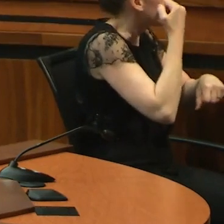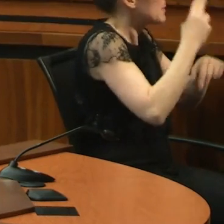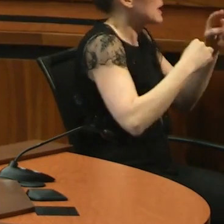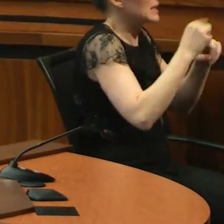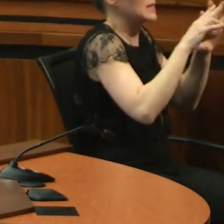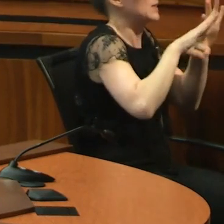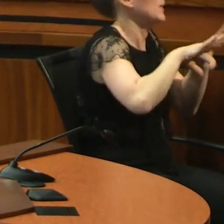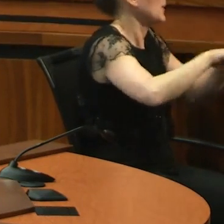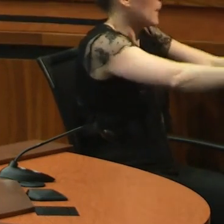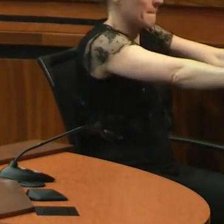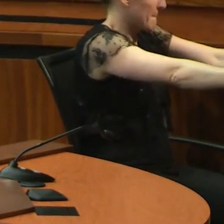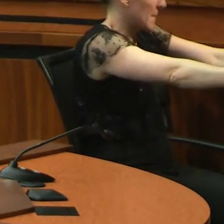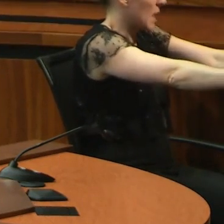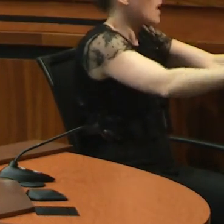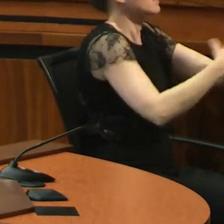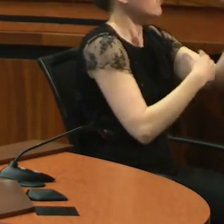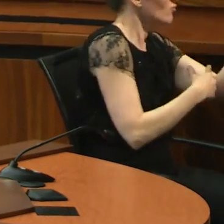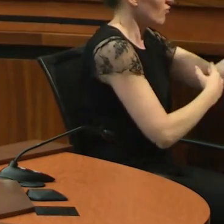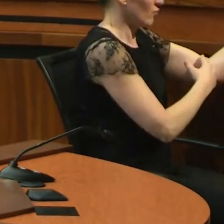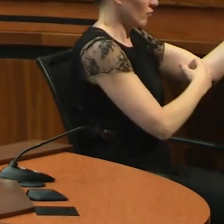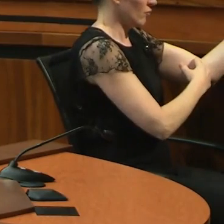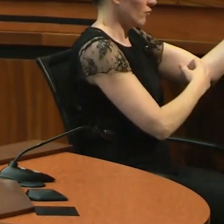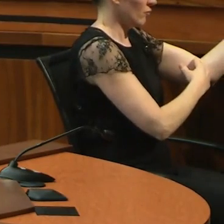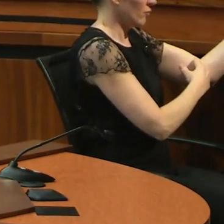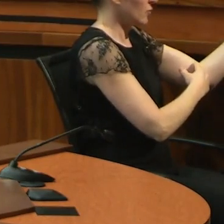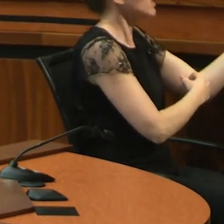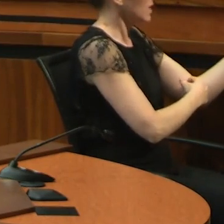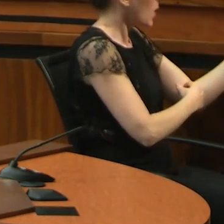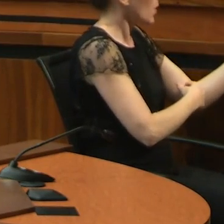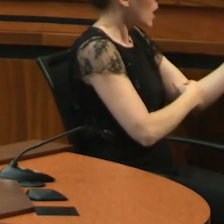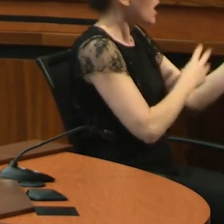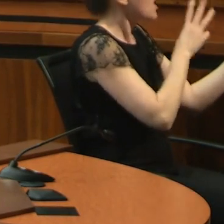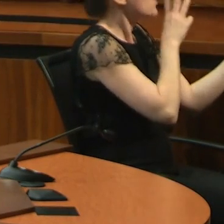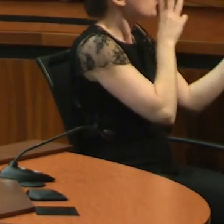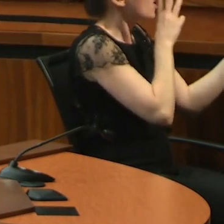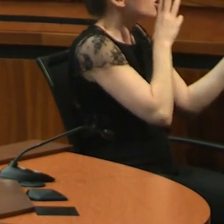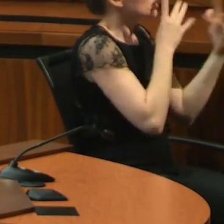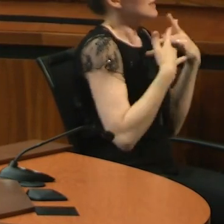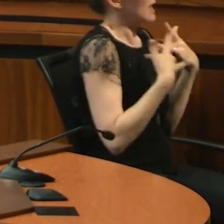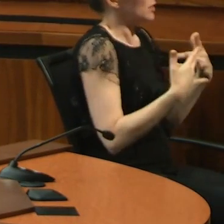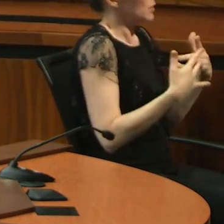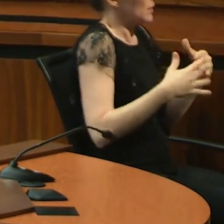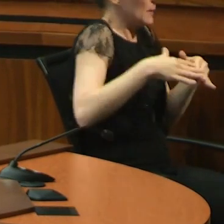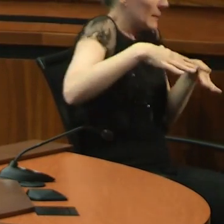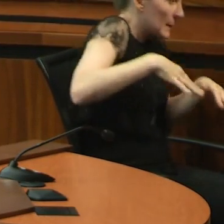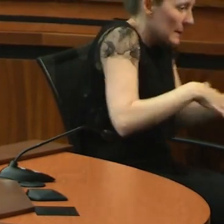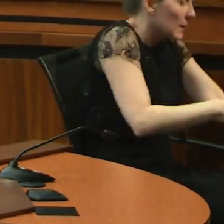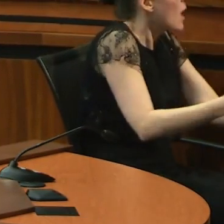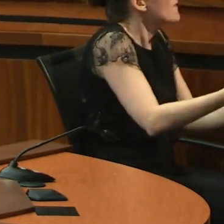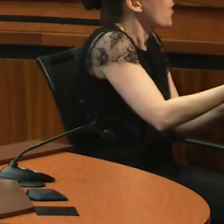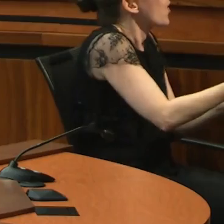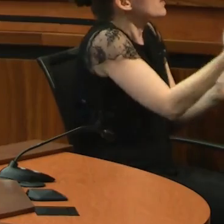runoff coefficient for pavement versus woods is about 4 times higher. Water runs 4 times more off of pavement than it does off of a